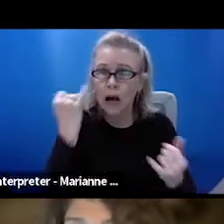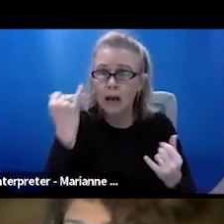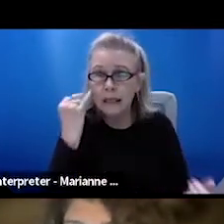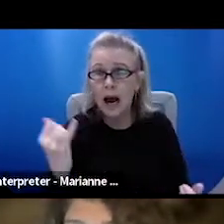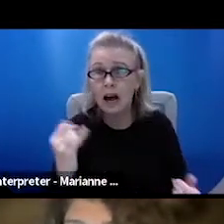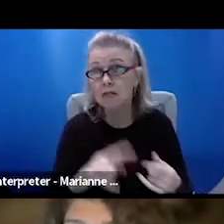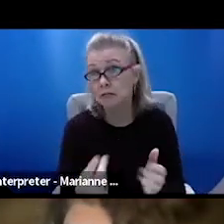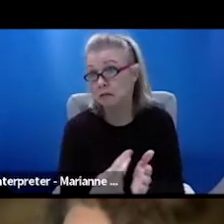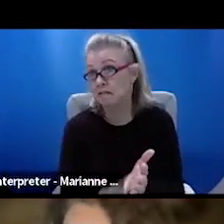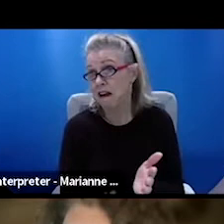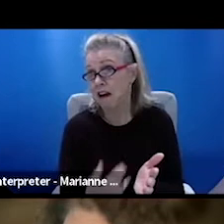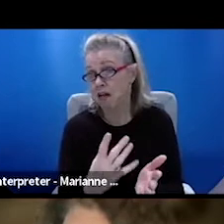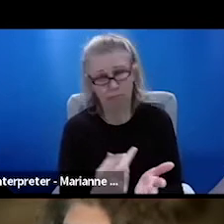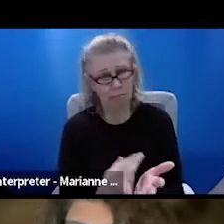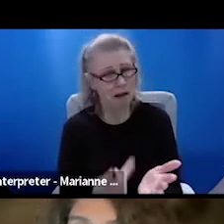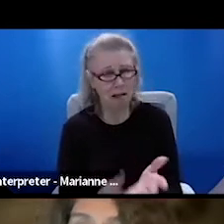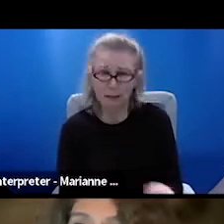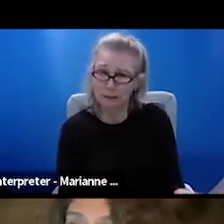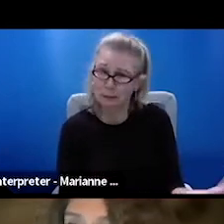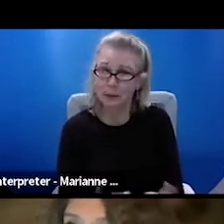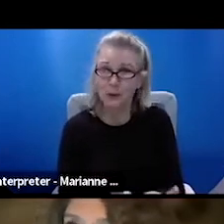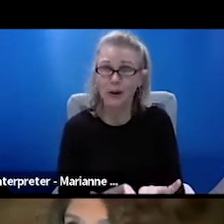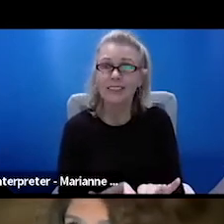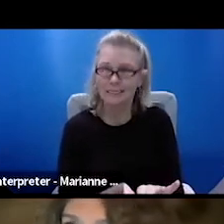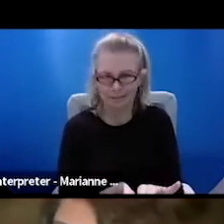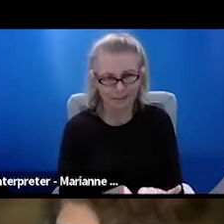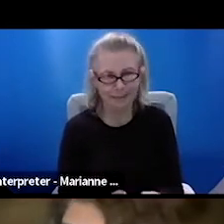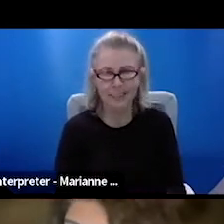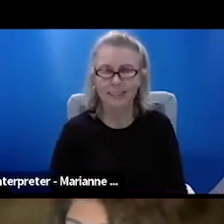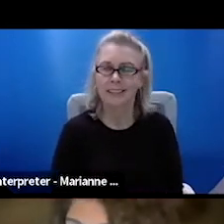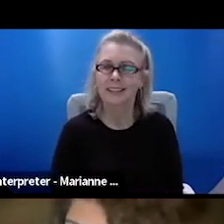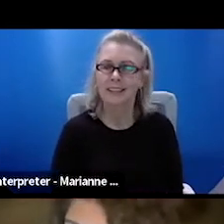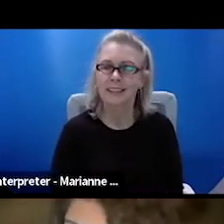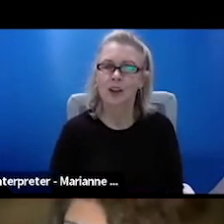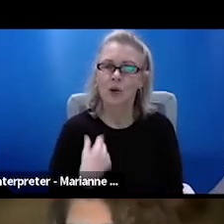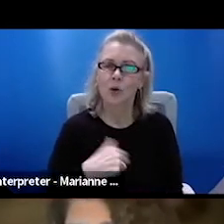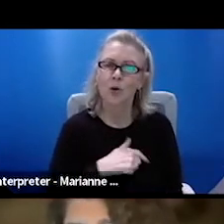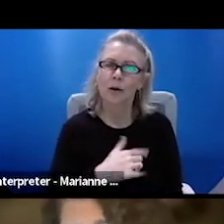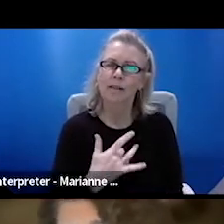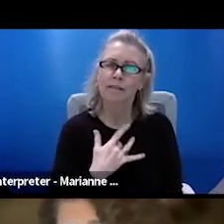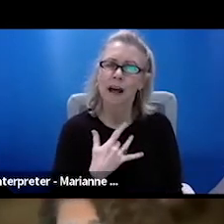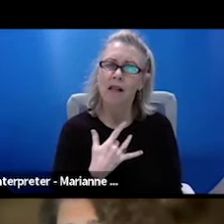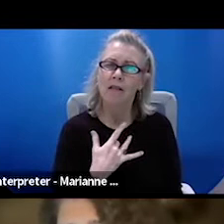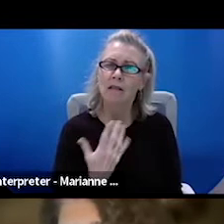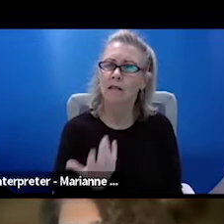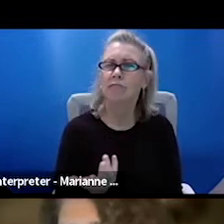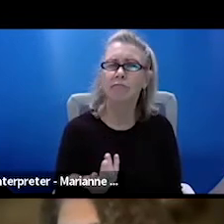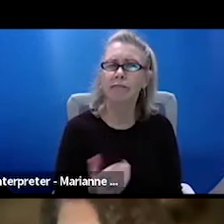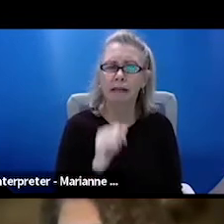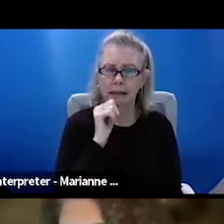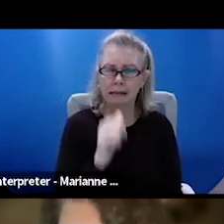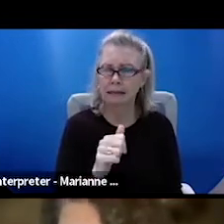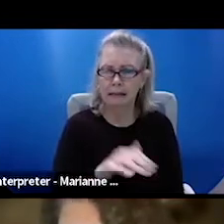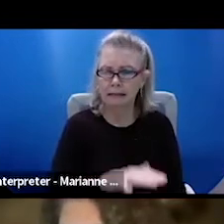Failure was a very important concept for us because we felt that there weren't spaces for artists to